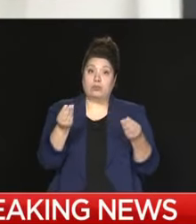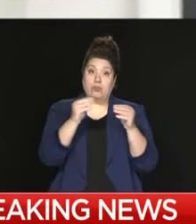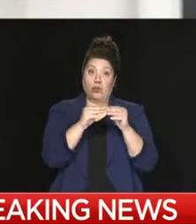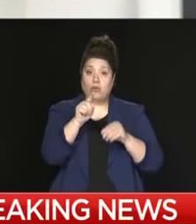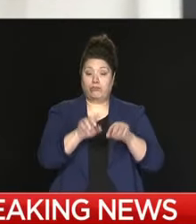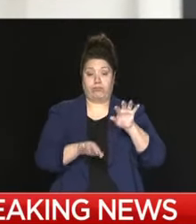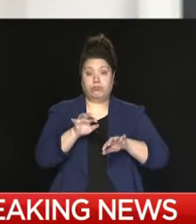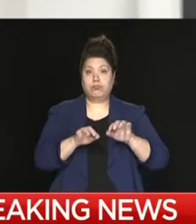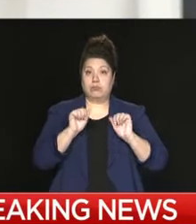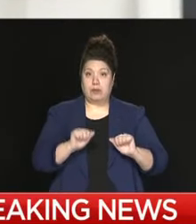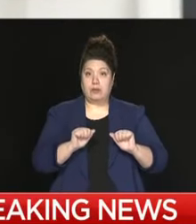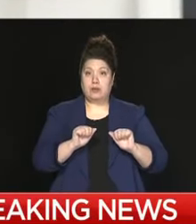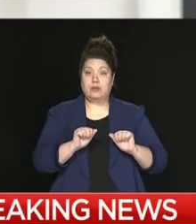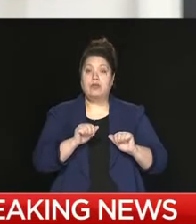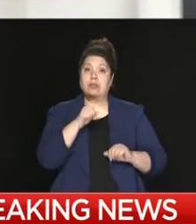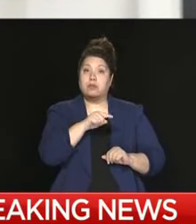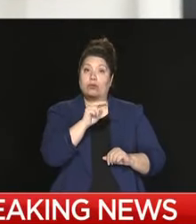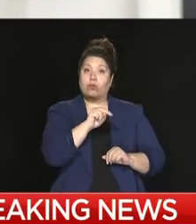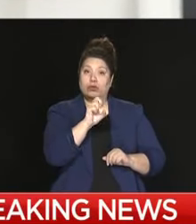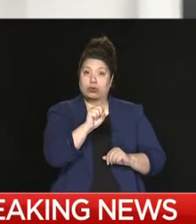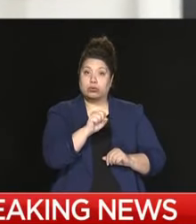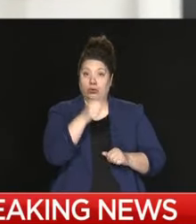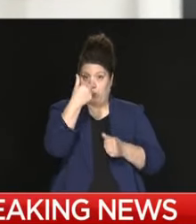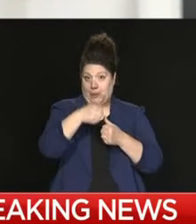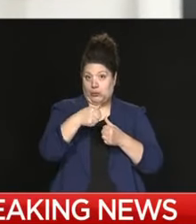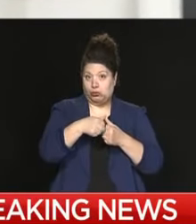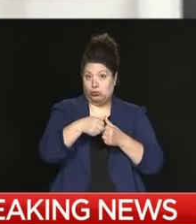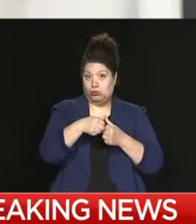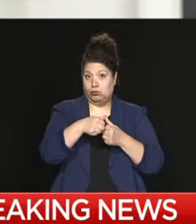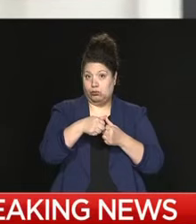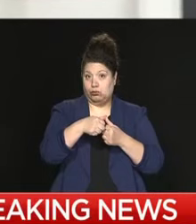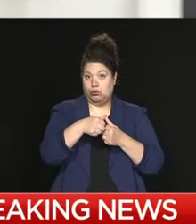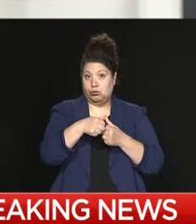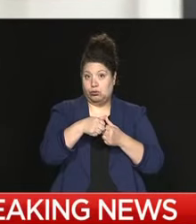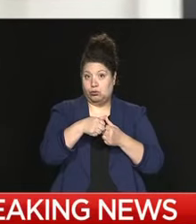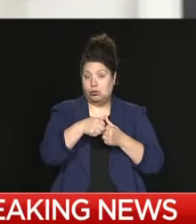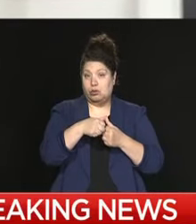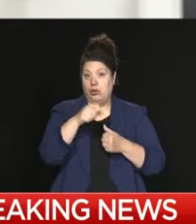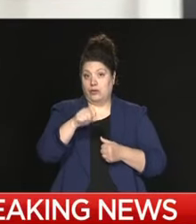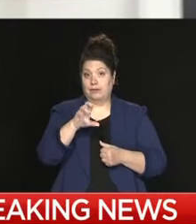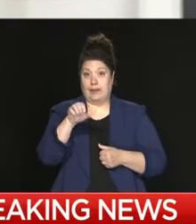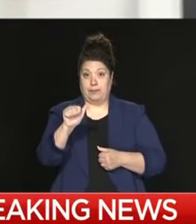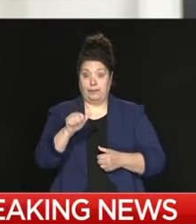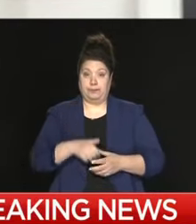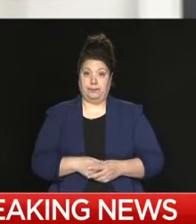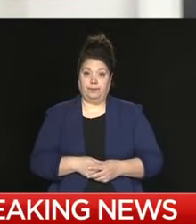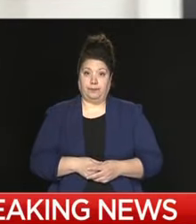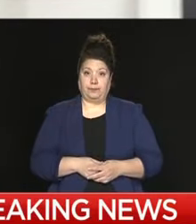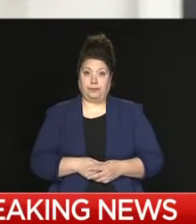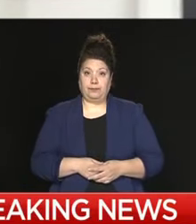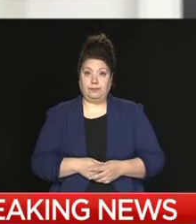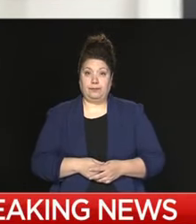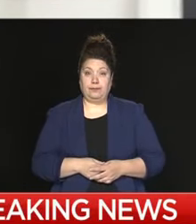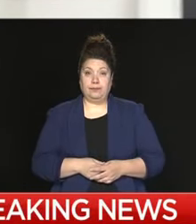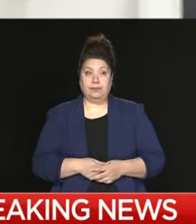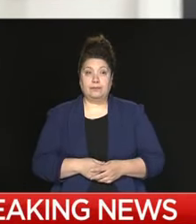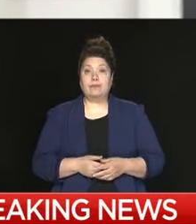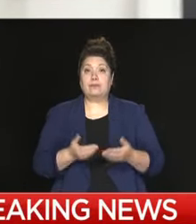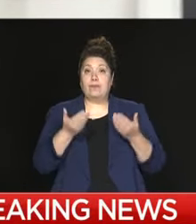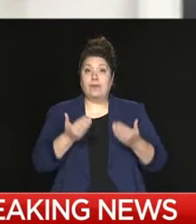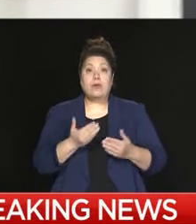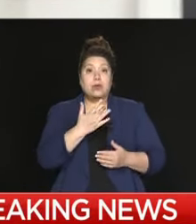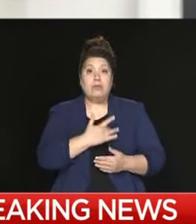go to the website novascotiaremembers.com. Our government has been working with its provincial